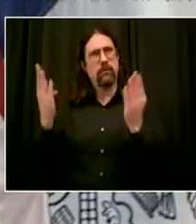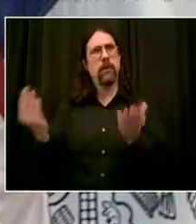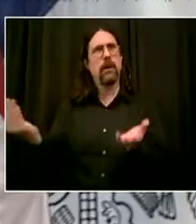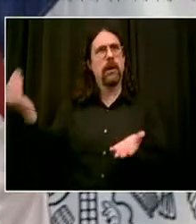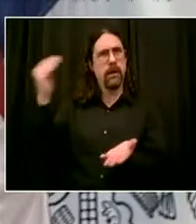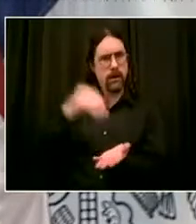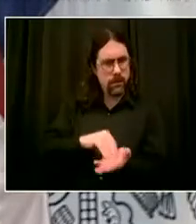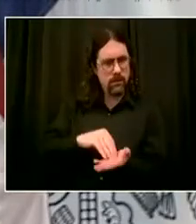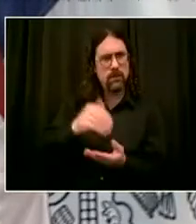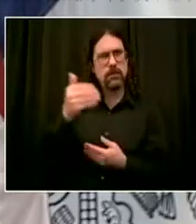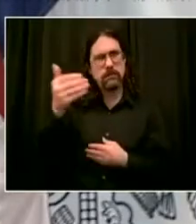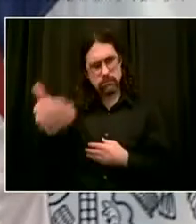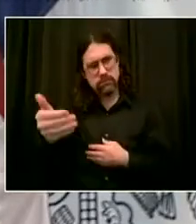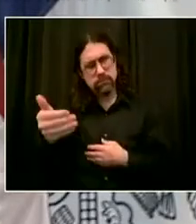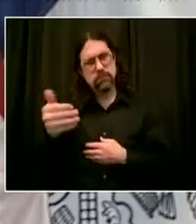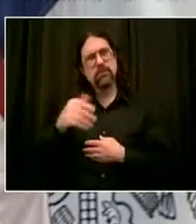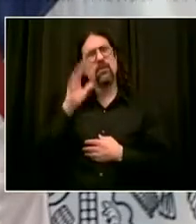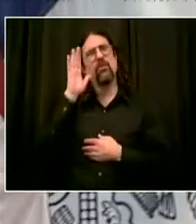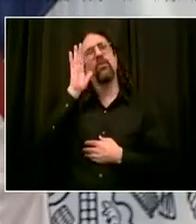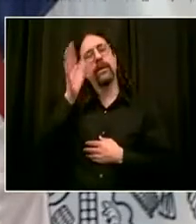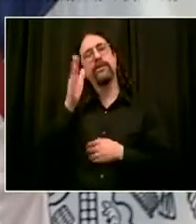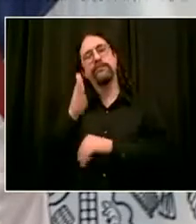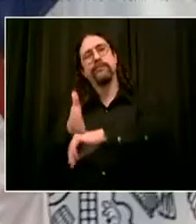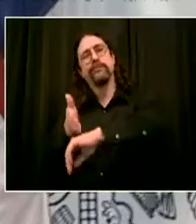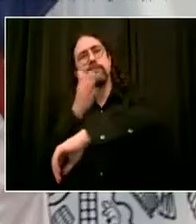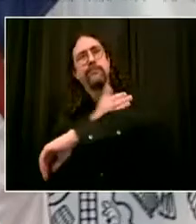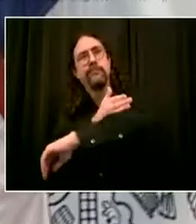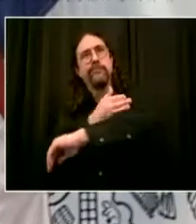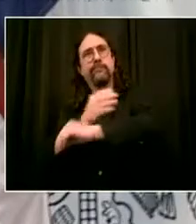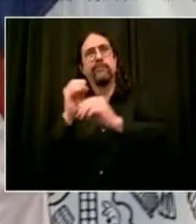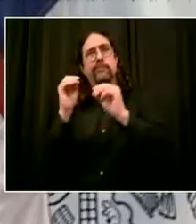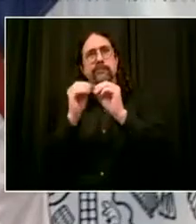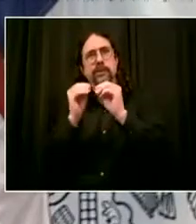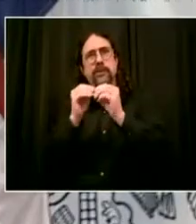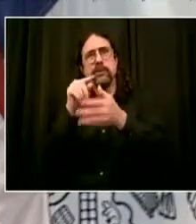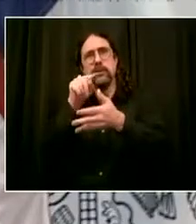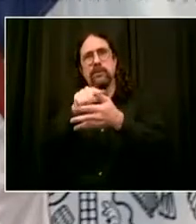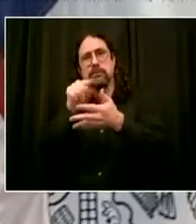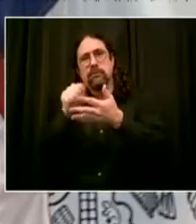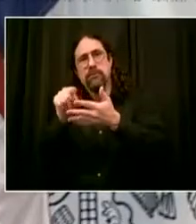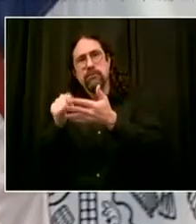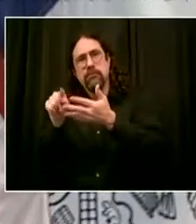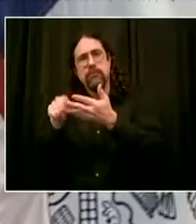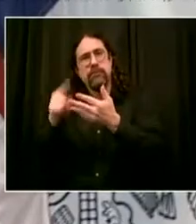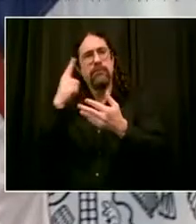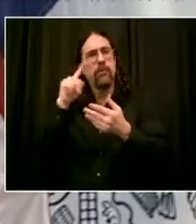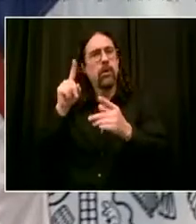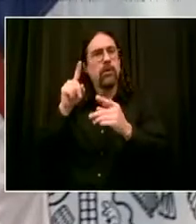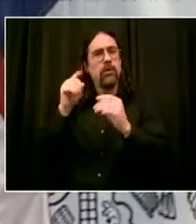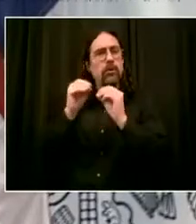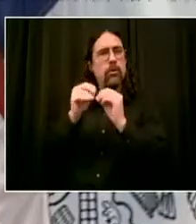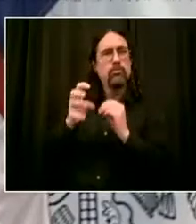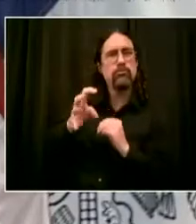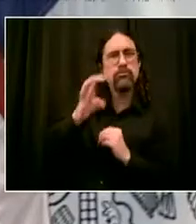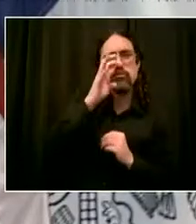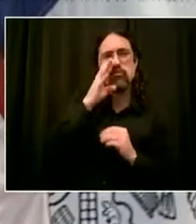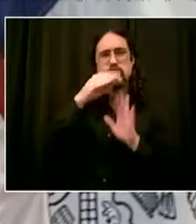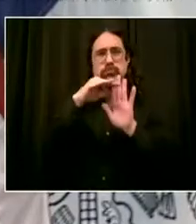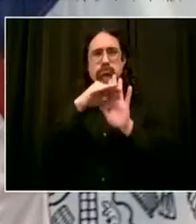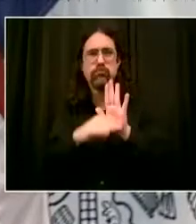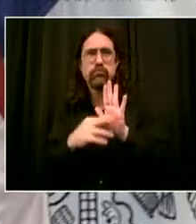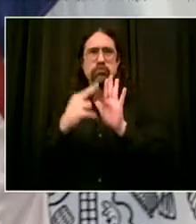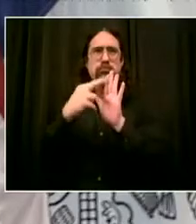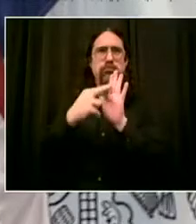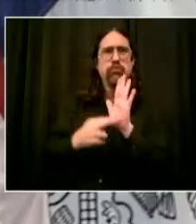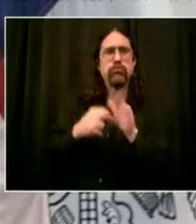forward at the same time we could recognize the real challenge we face with this second wave bearing down with